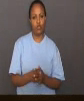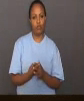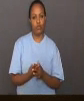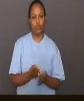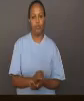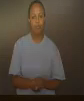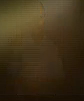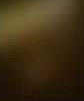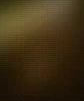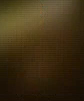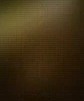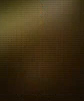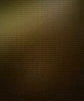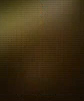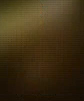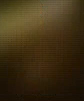Begin.